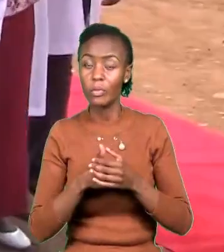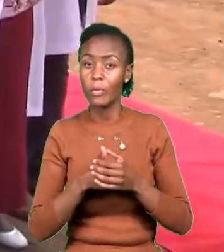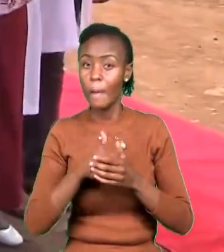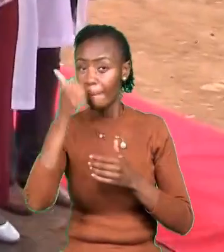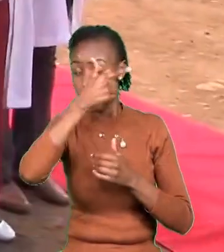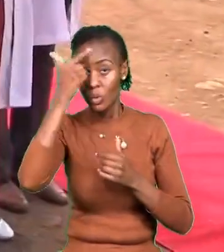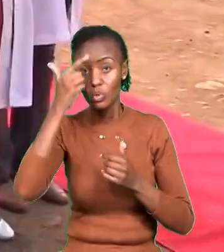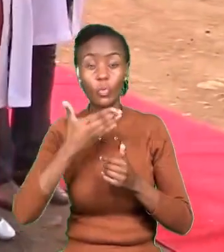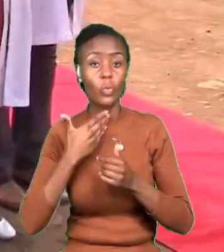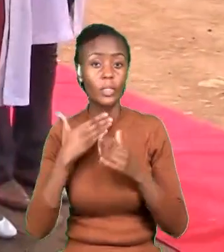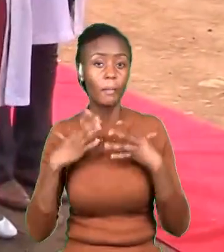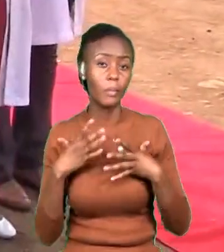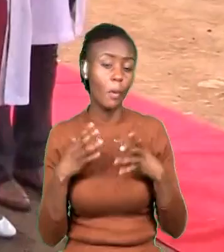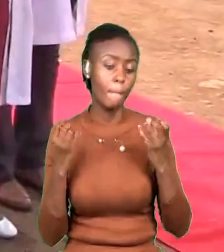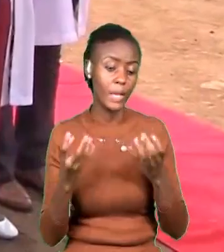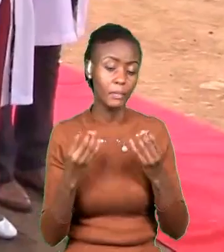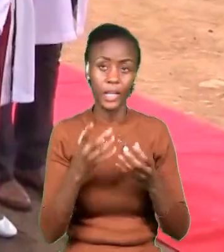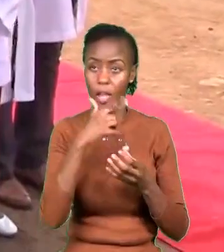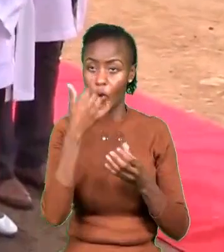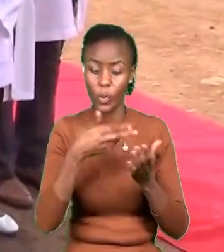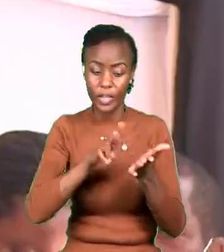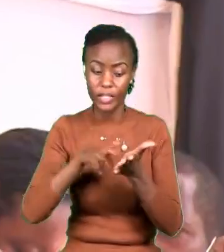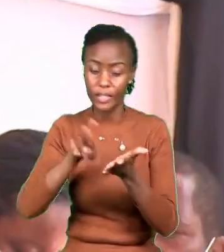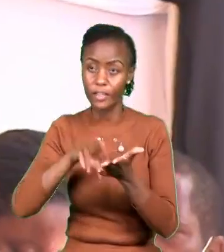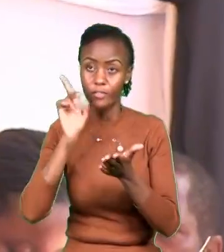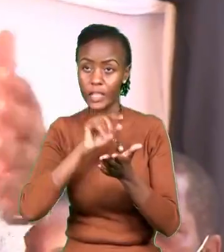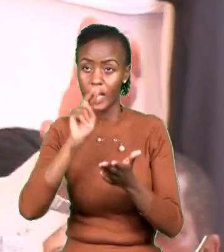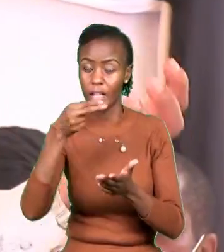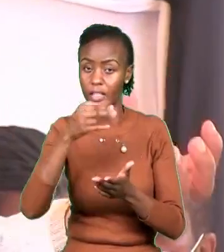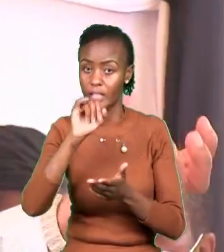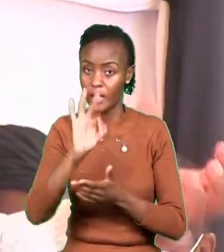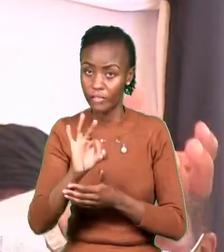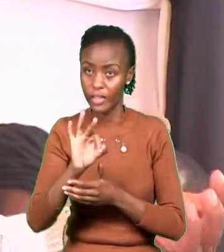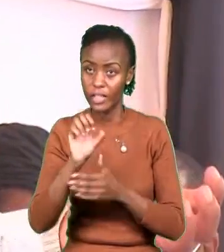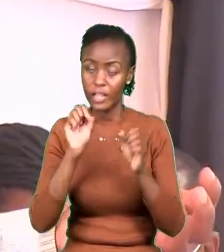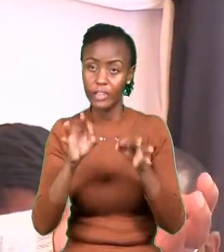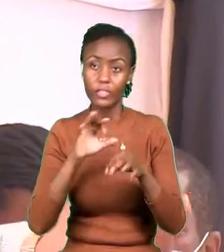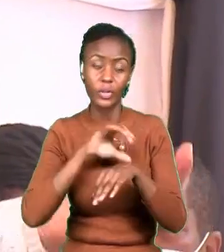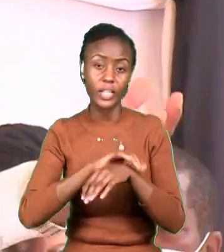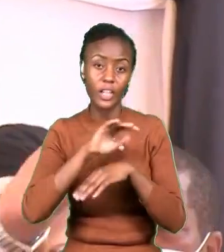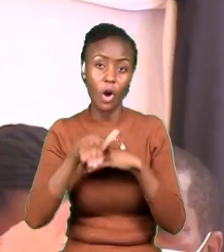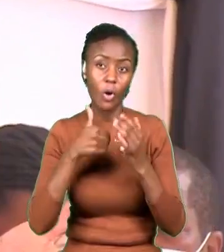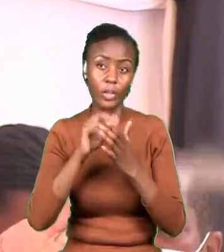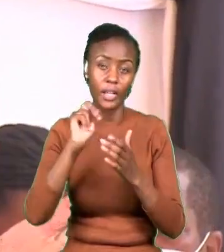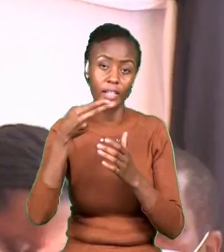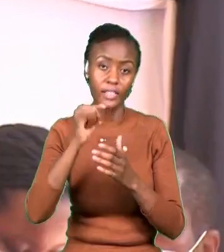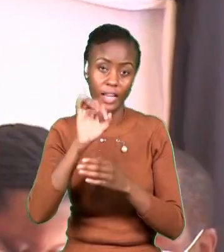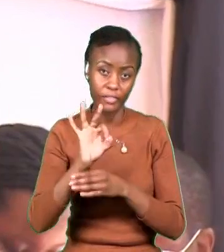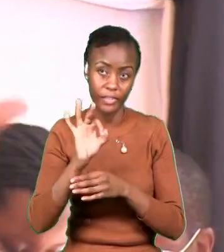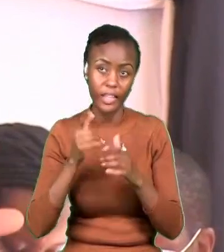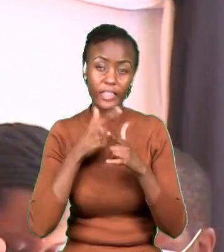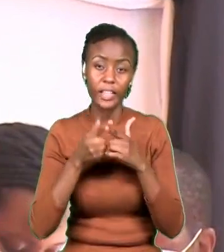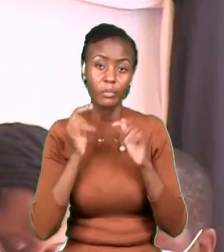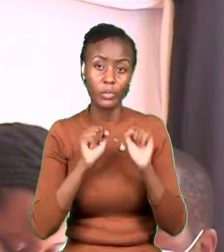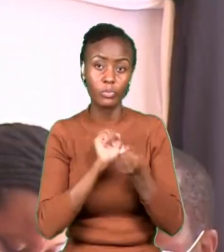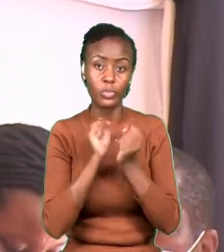as possible have enrolled for NHIF. Once we have got that massive people, it is then possible to